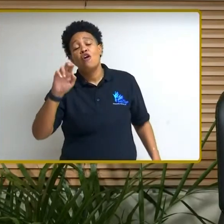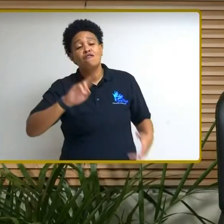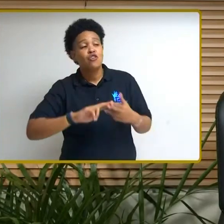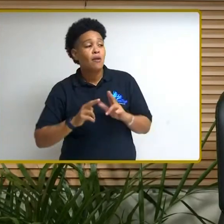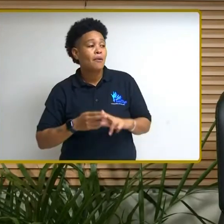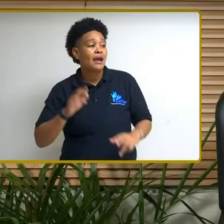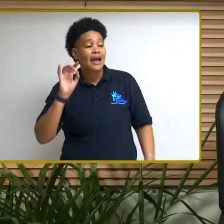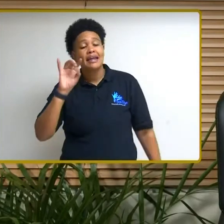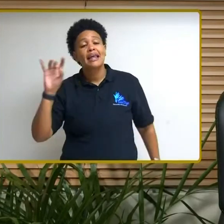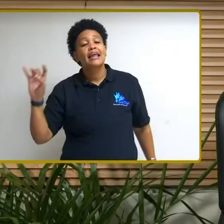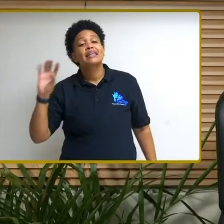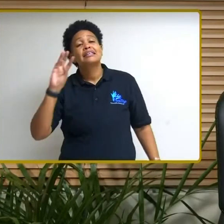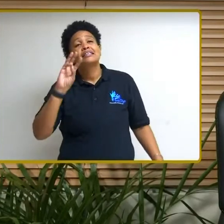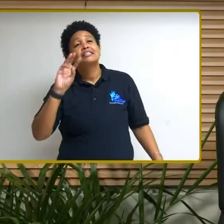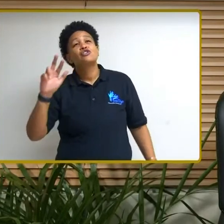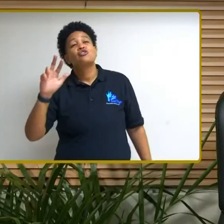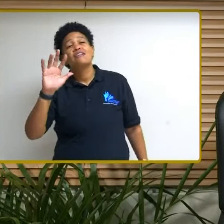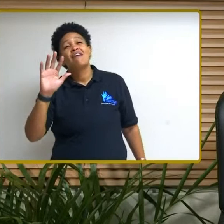that's